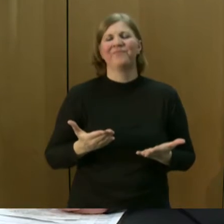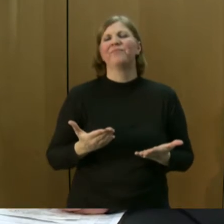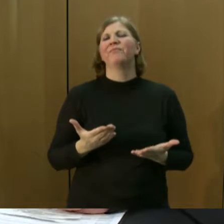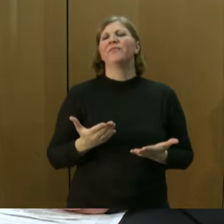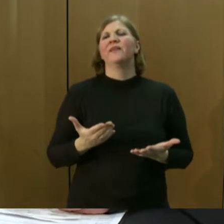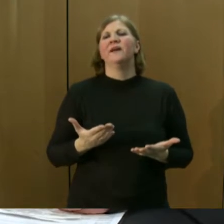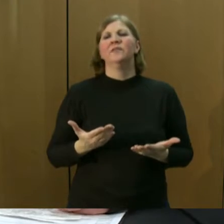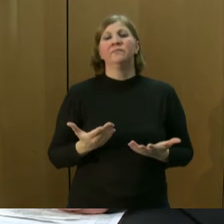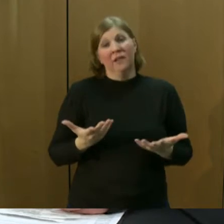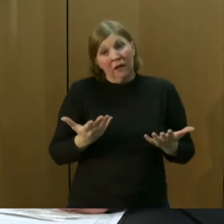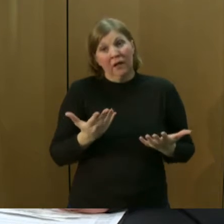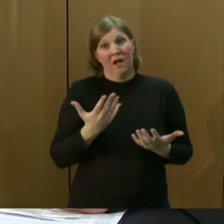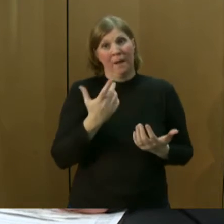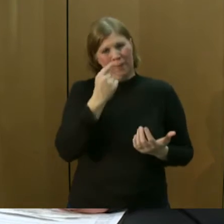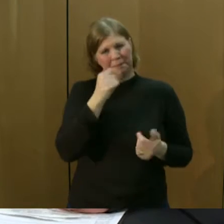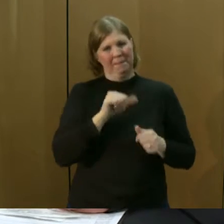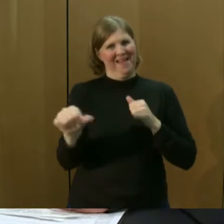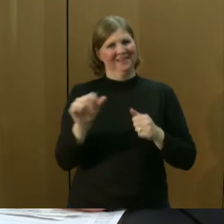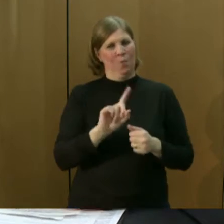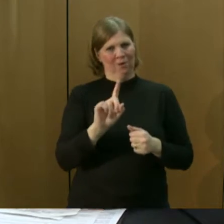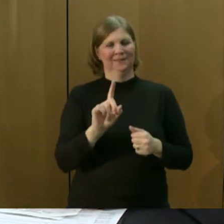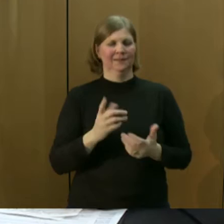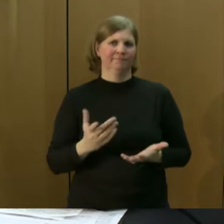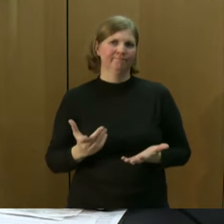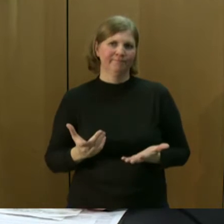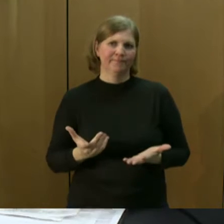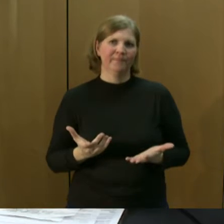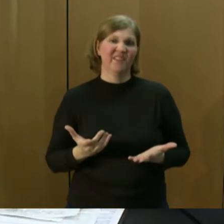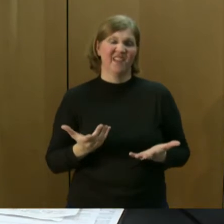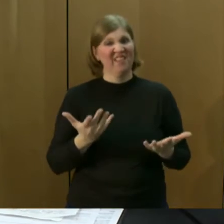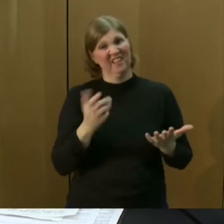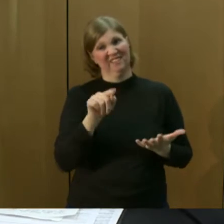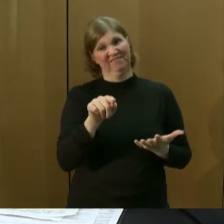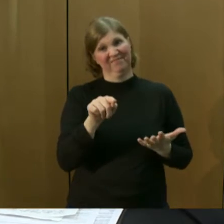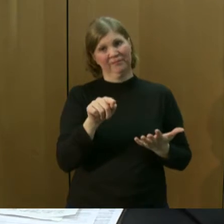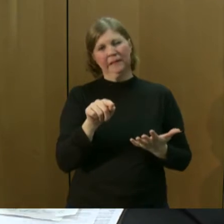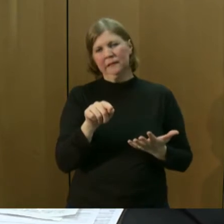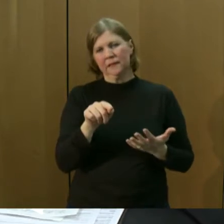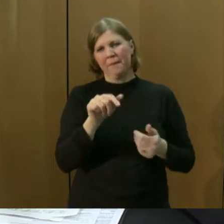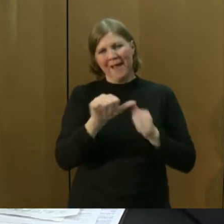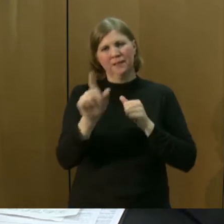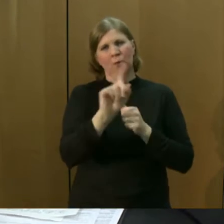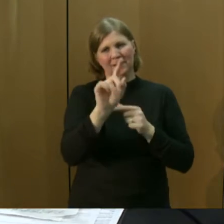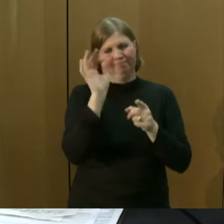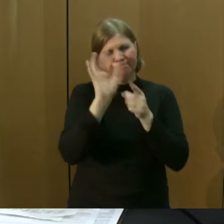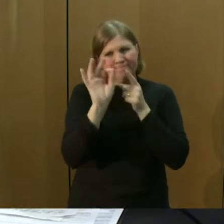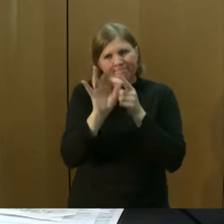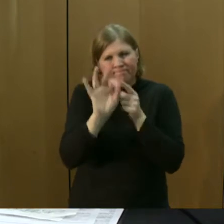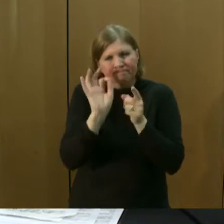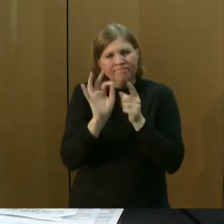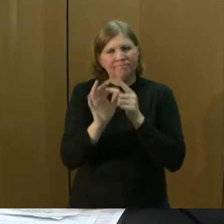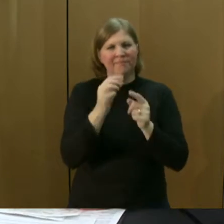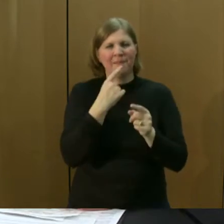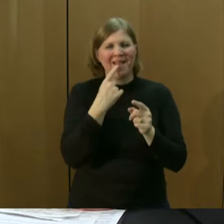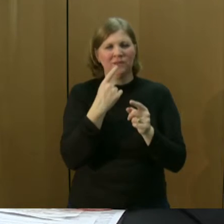the best route for you to start getting a bit more bespoke information. I can't really answer you right now and say, you know, I'd need to know what your